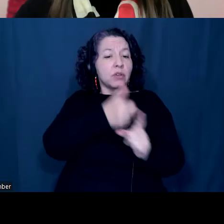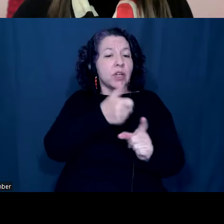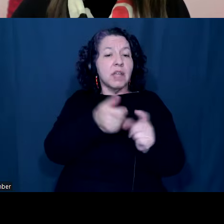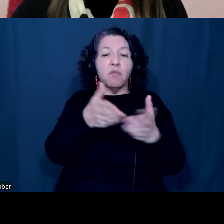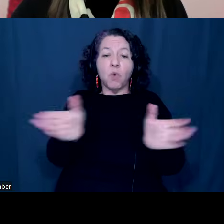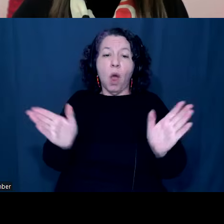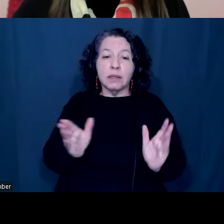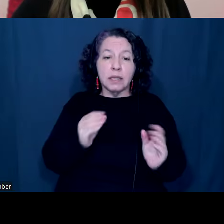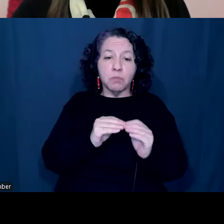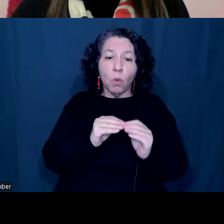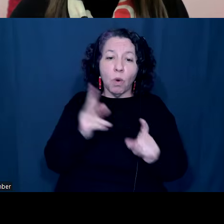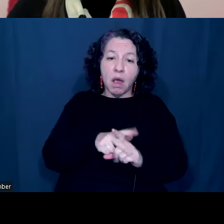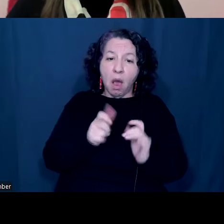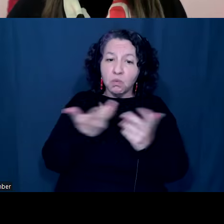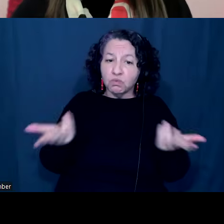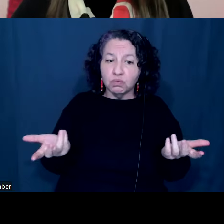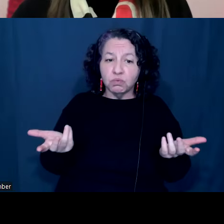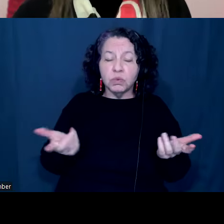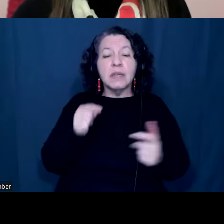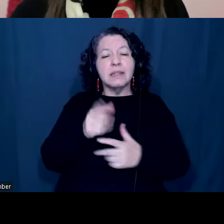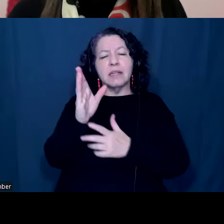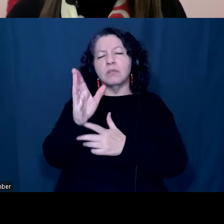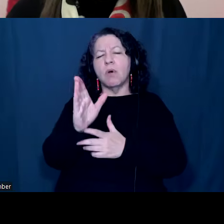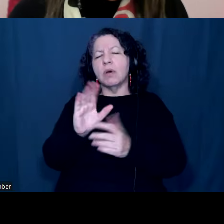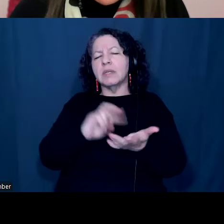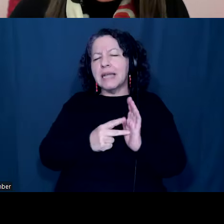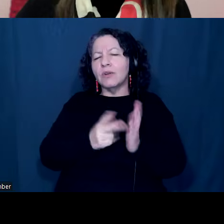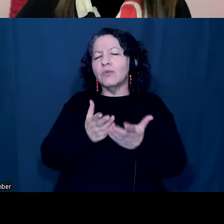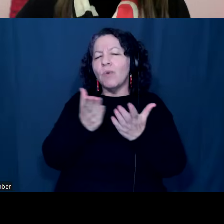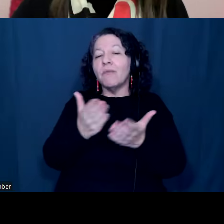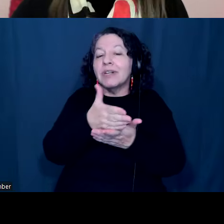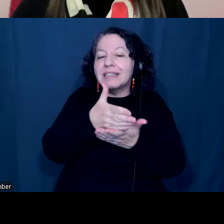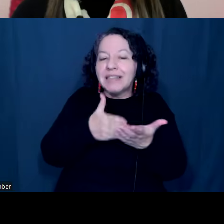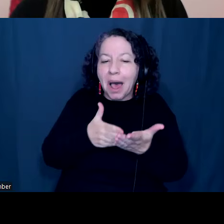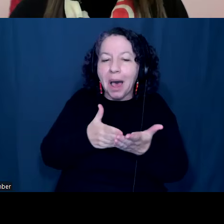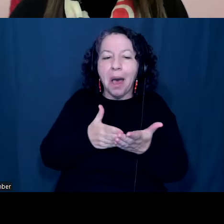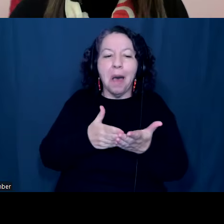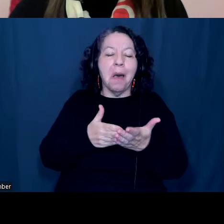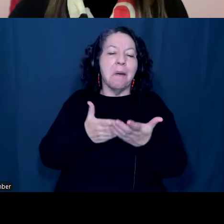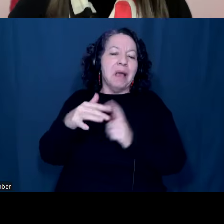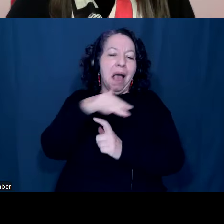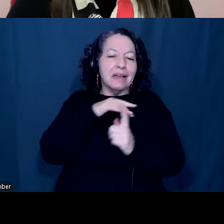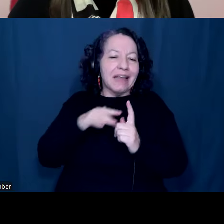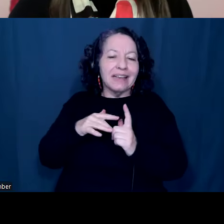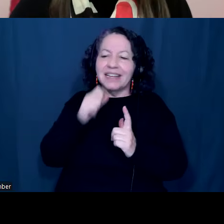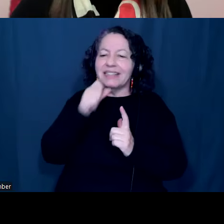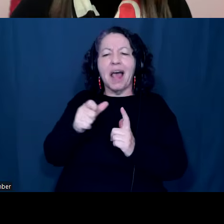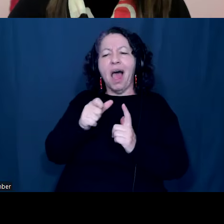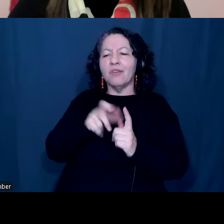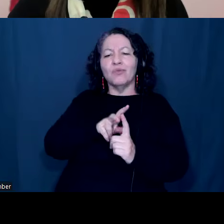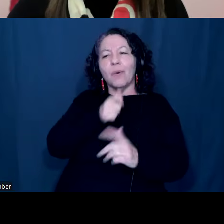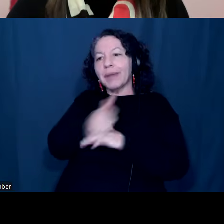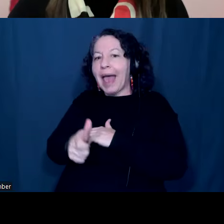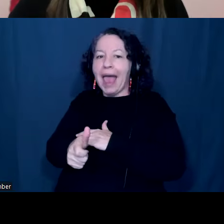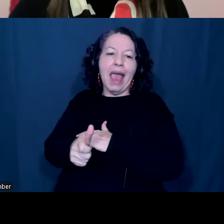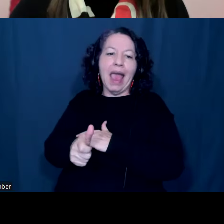is meant to offer some context, not to assign blame and not to shame a field that in many